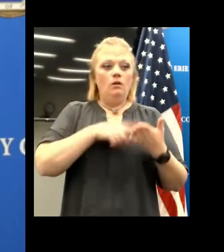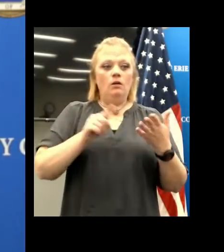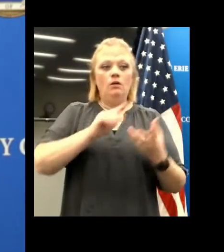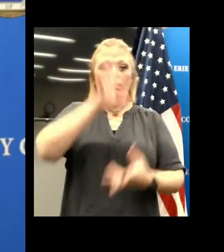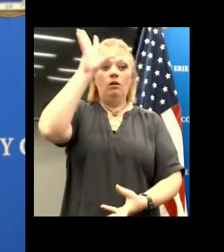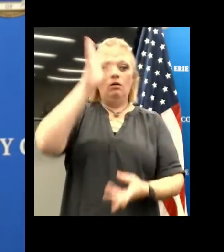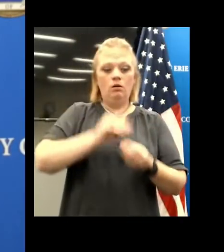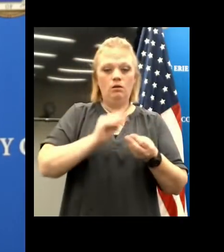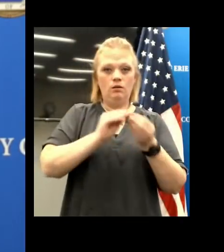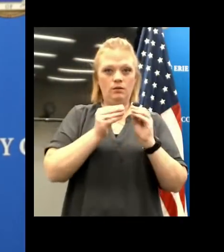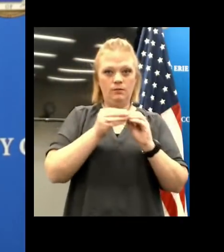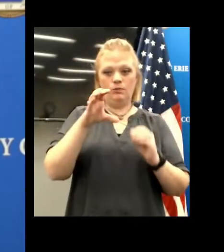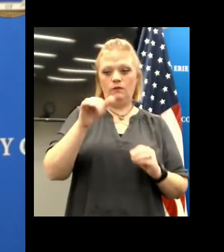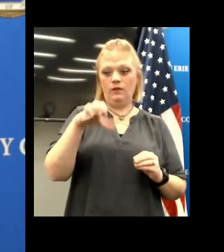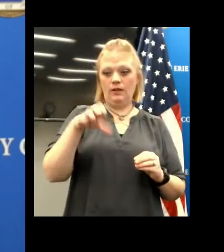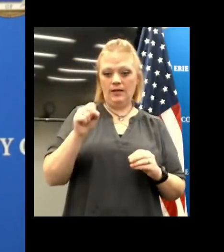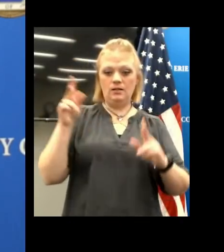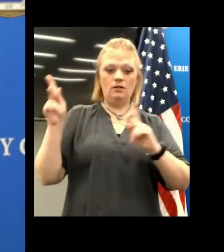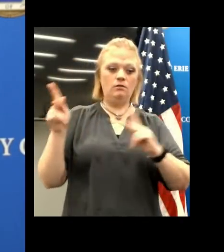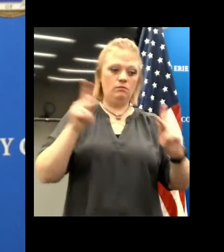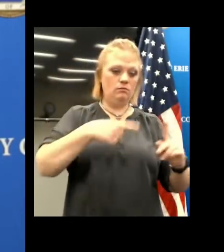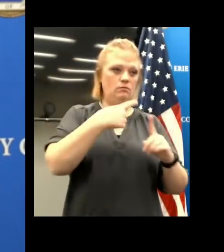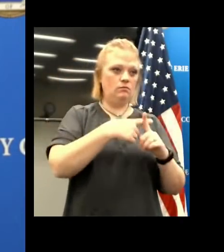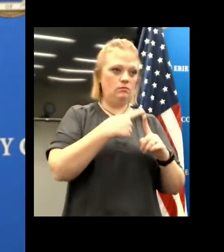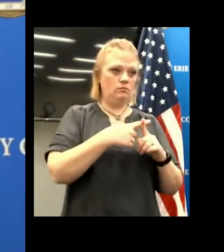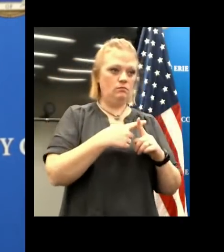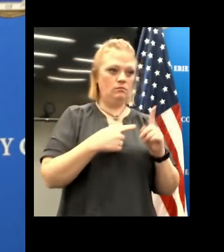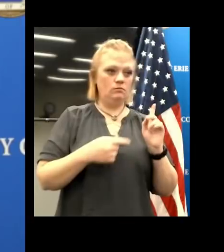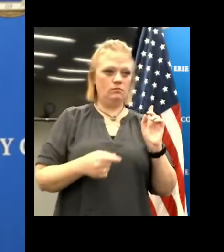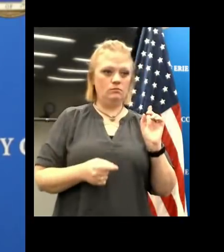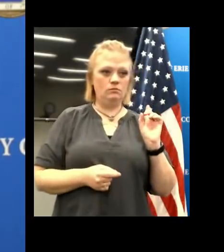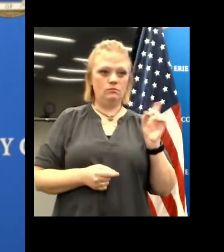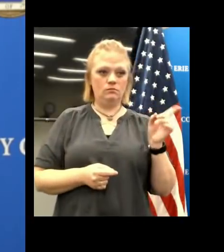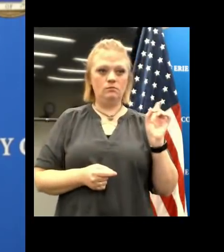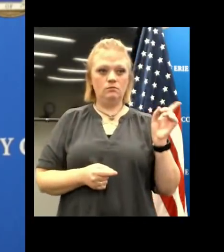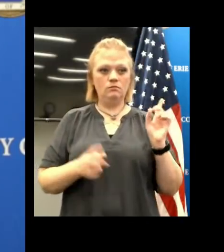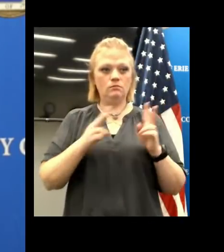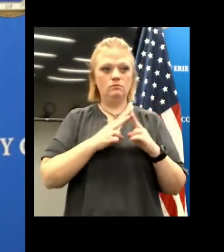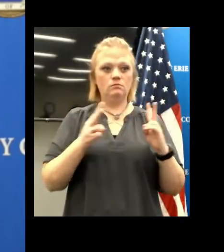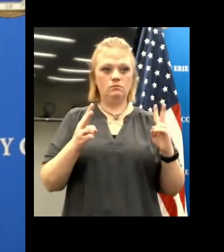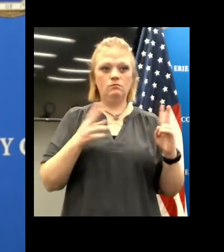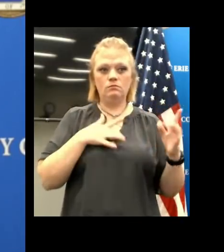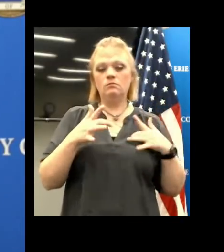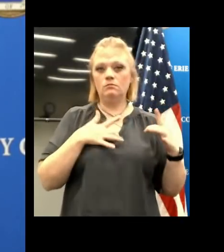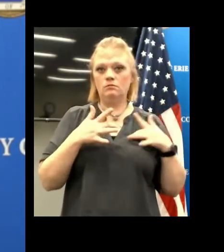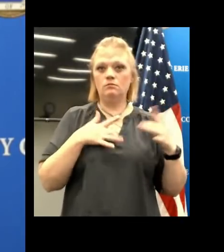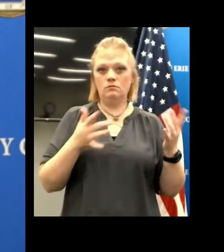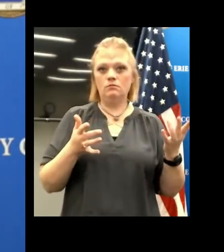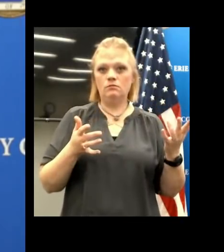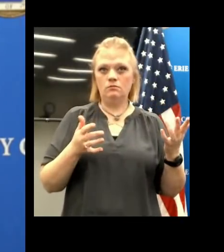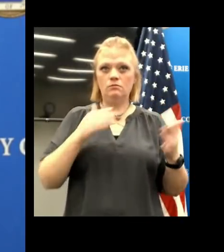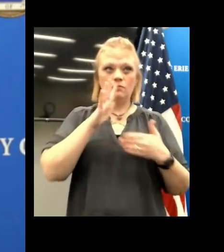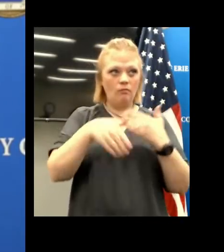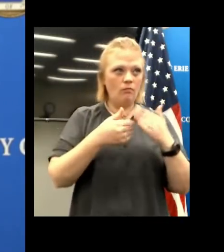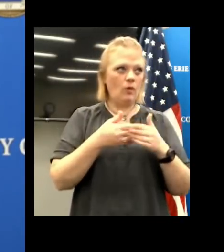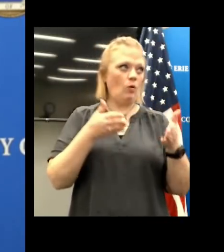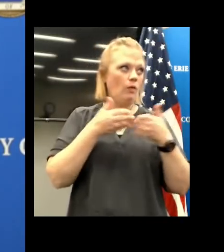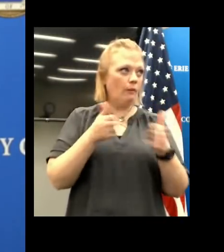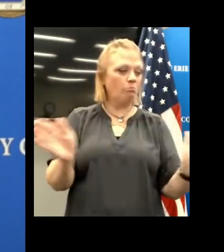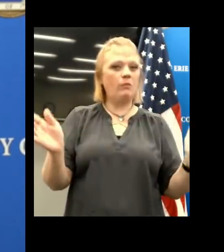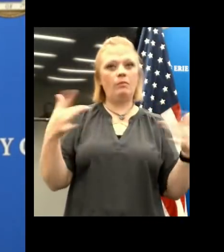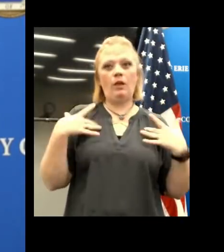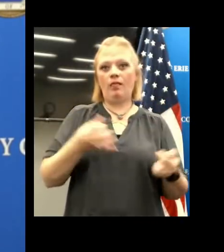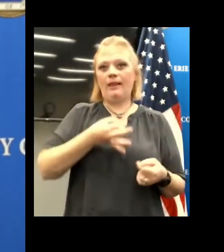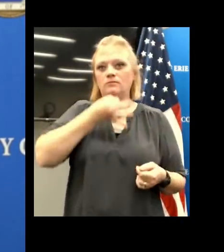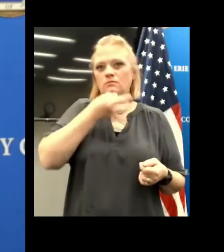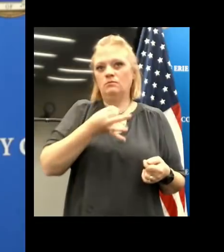of cases and the proportion of positive tests, that is very concerning. And as you know, all the public health experts have been